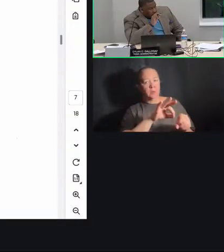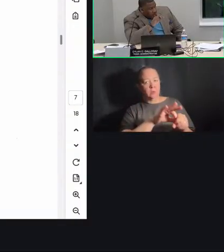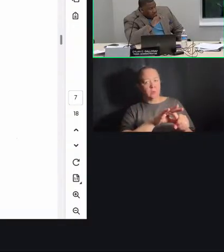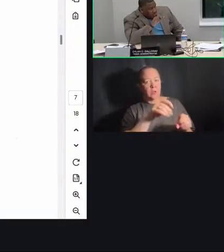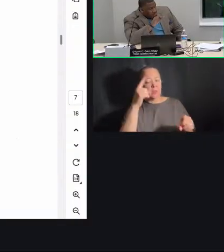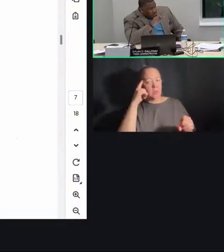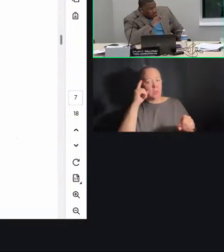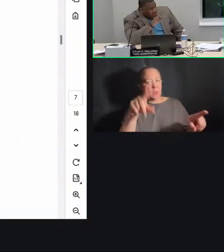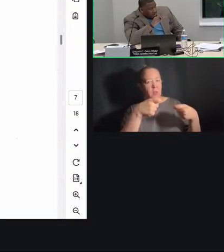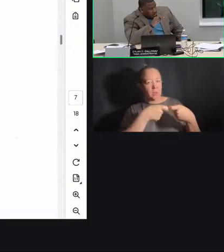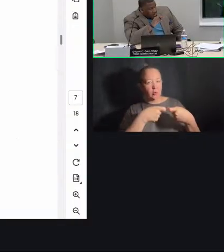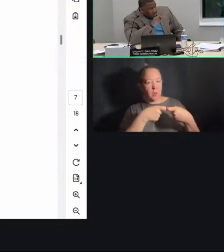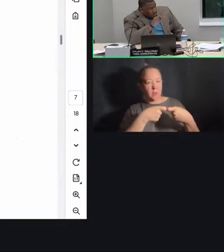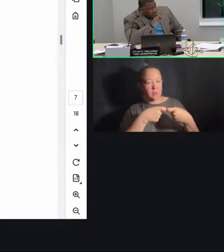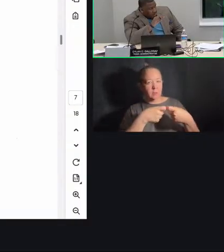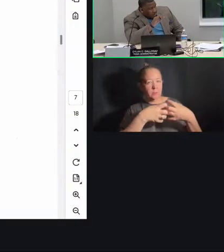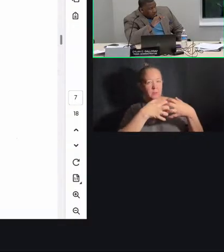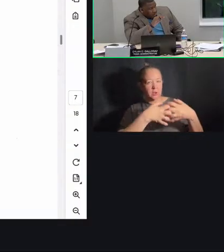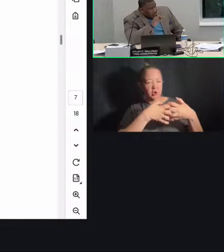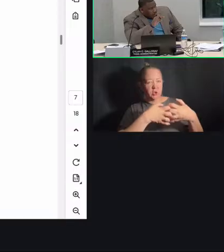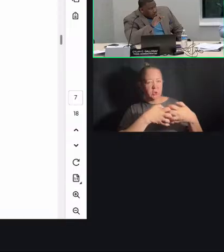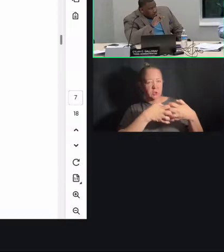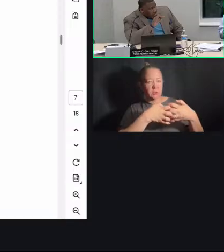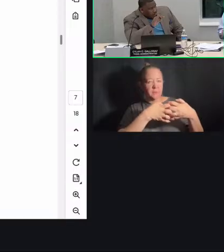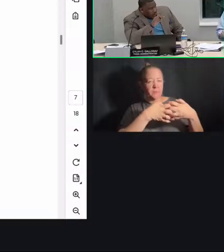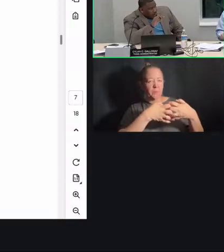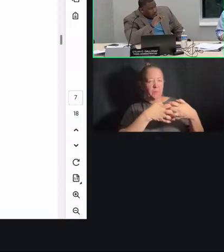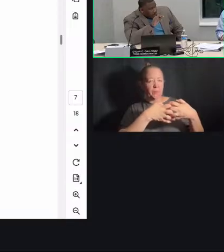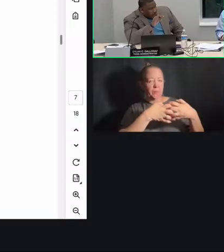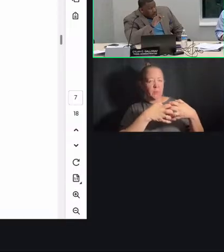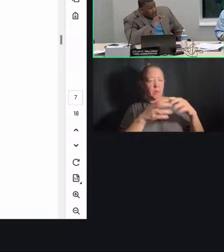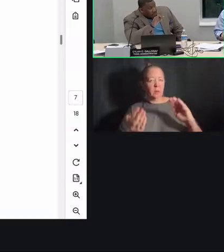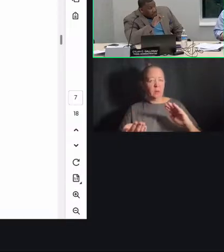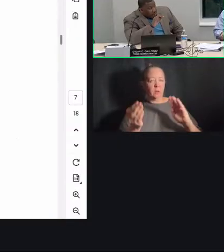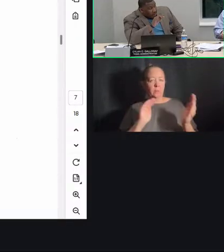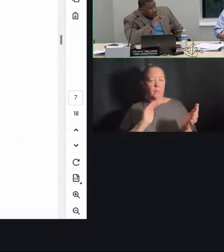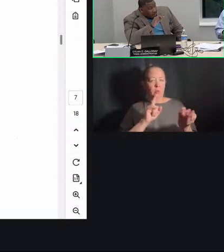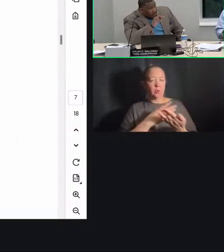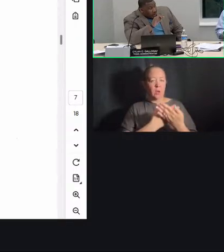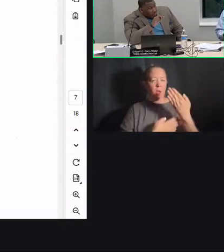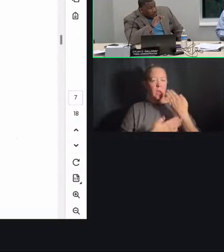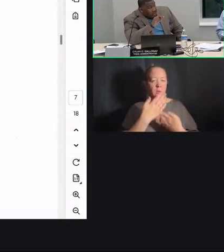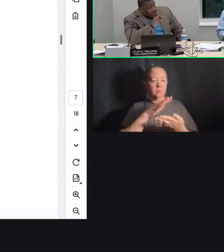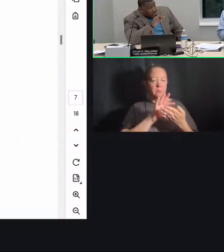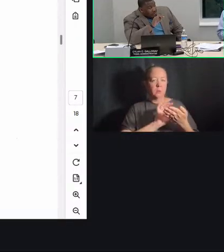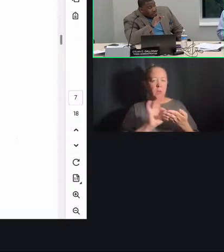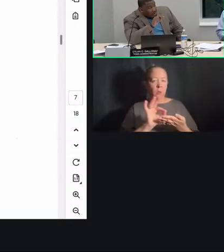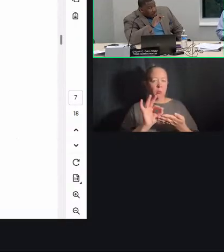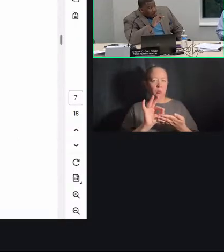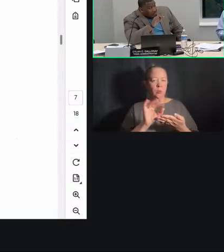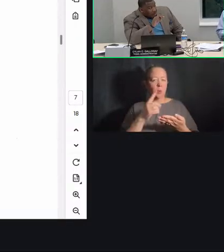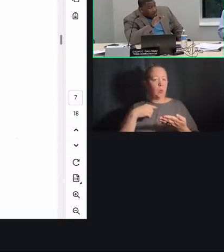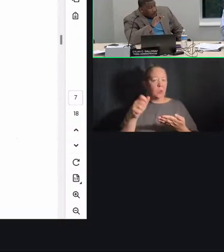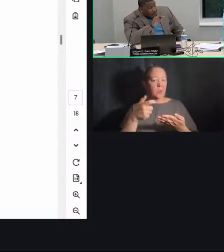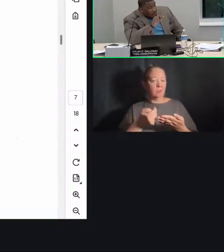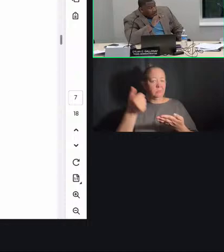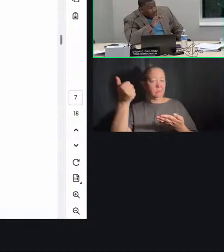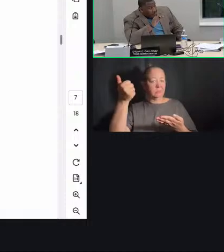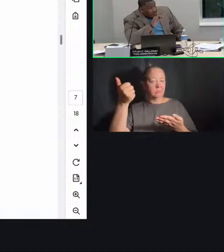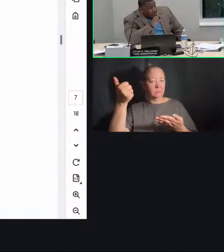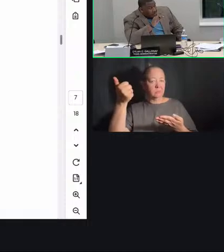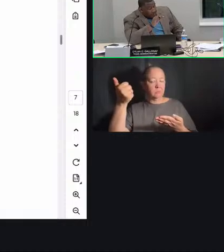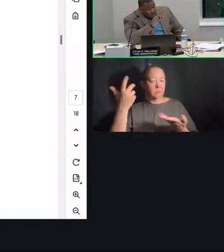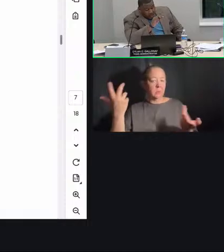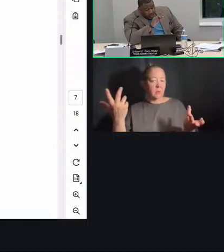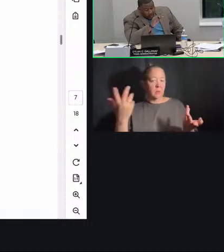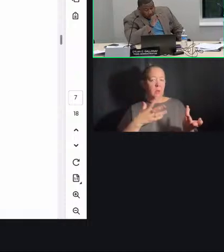electronic machines opposed to the hand counting. We can take that off, and even still,